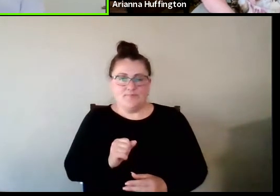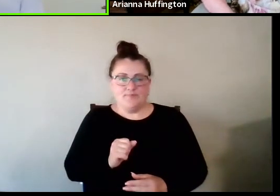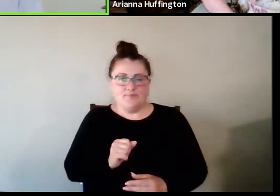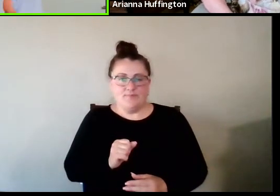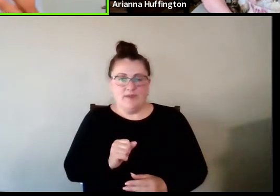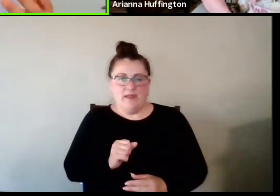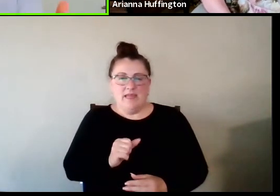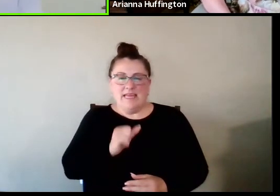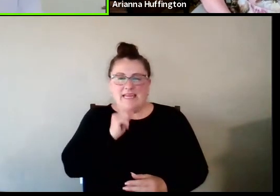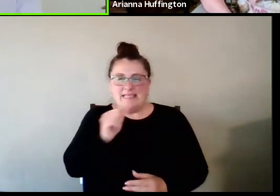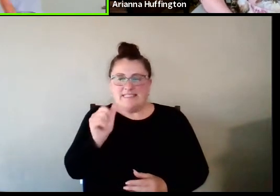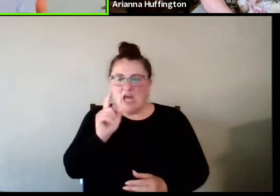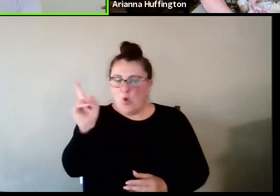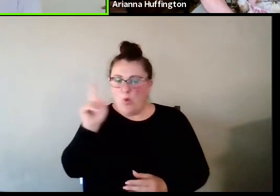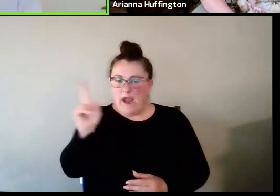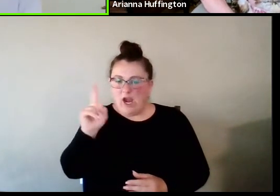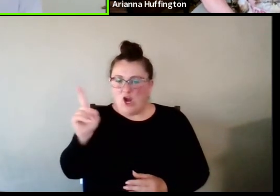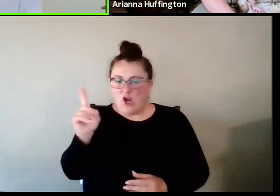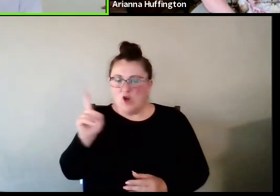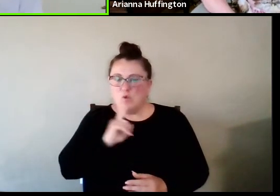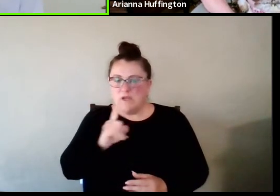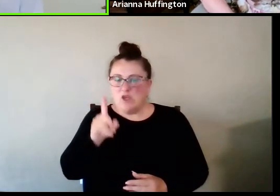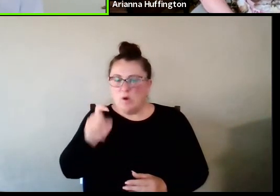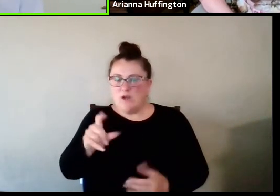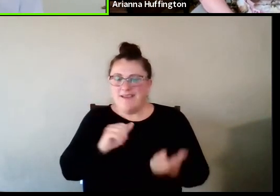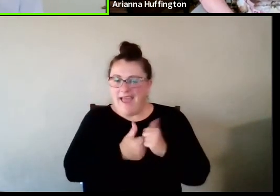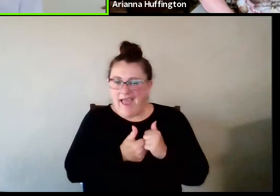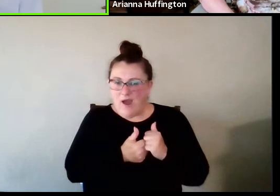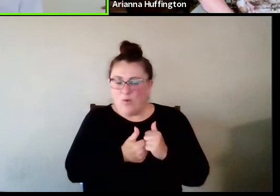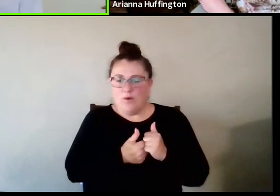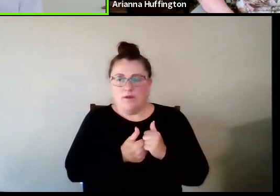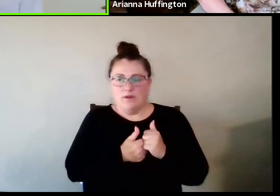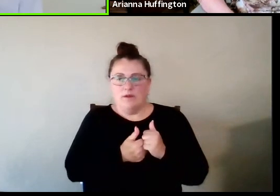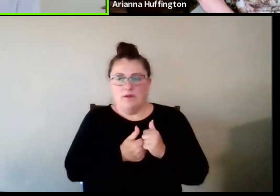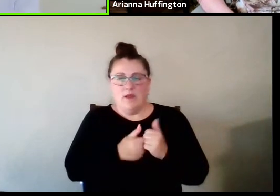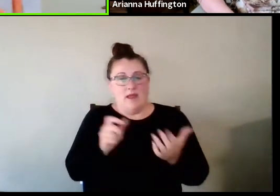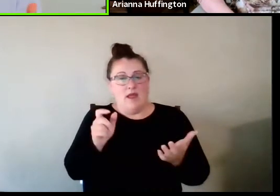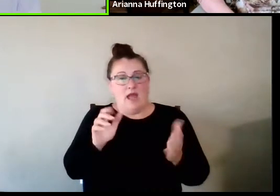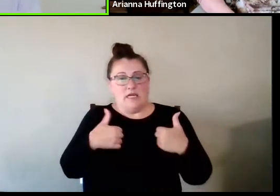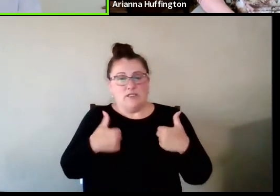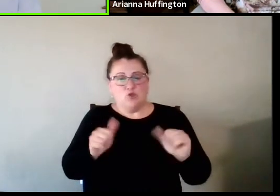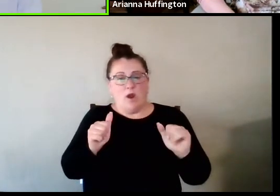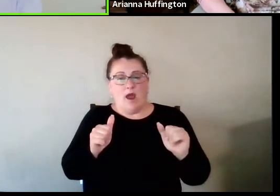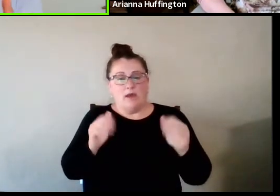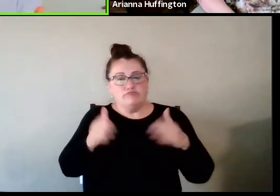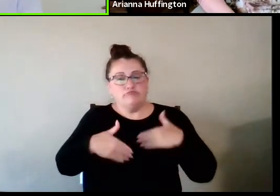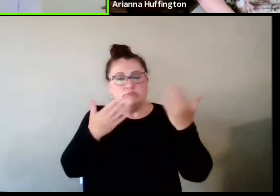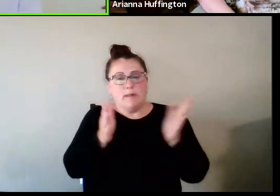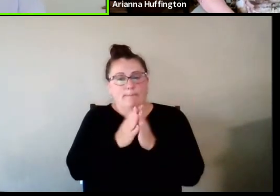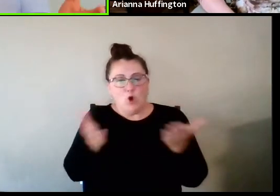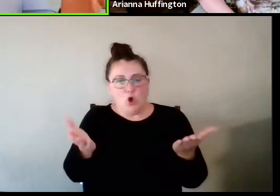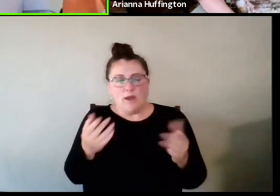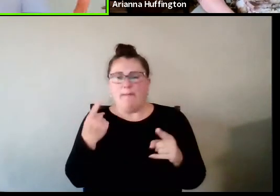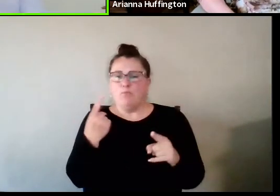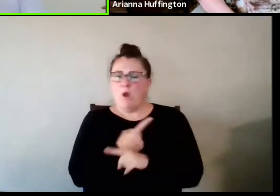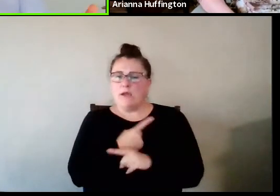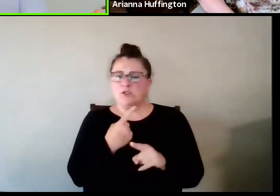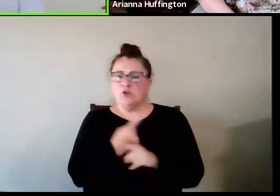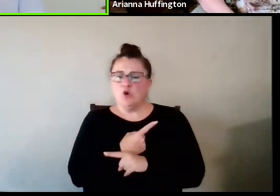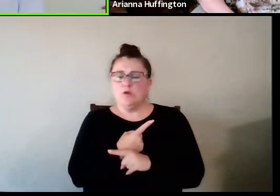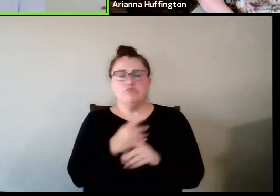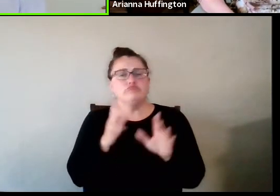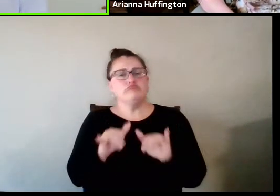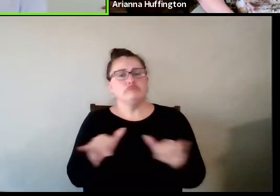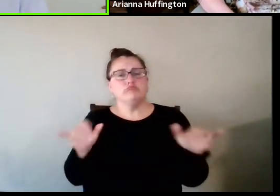how, which again is where, you know, I've tried in this book to offer some very practical advice on how. It's